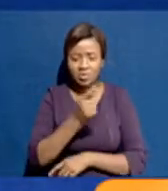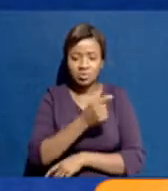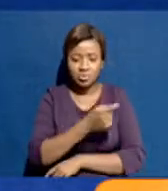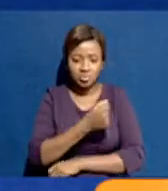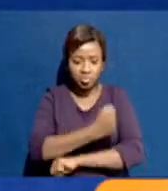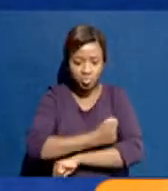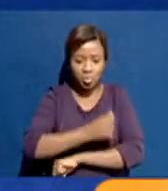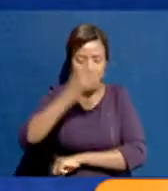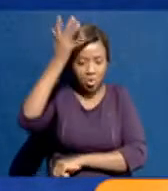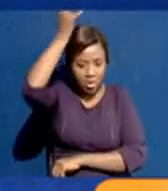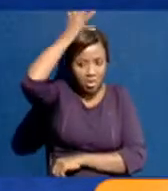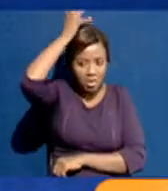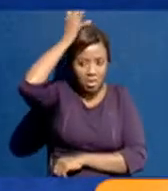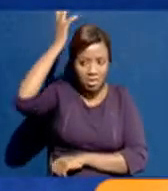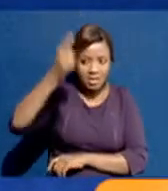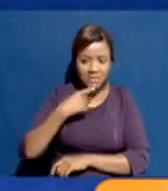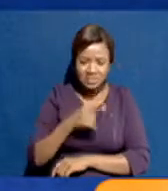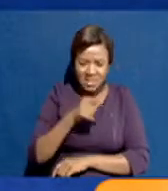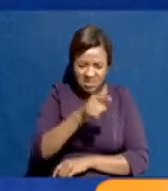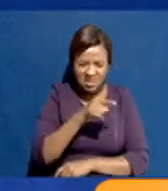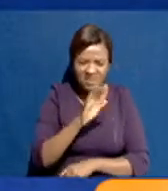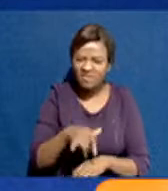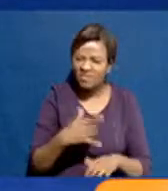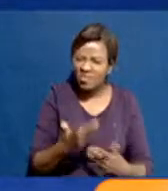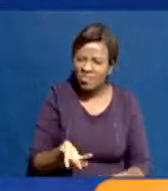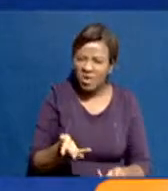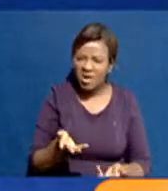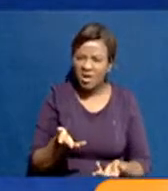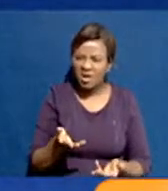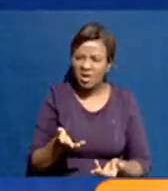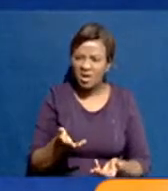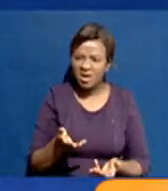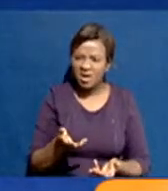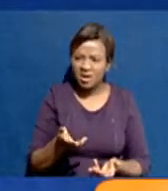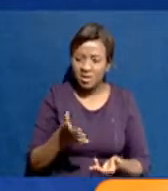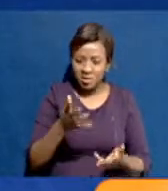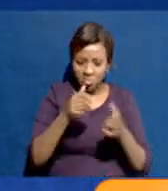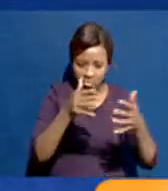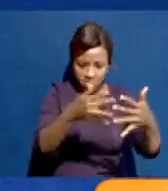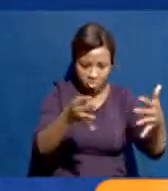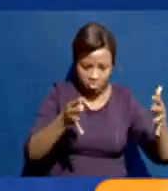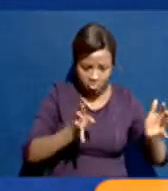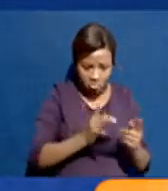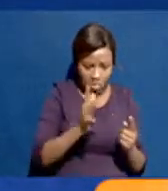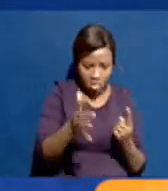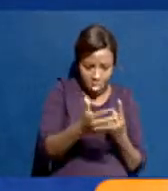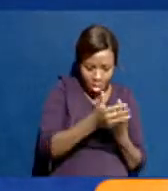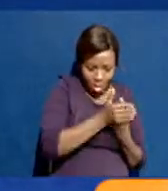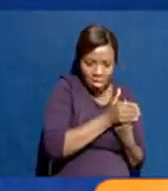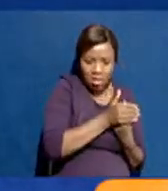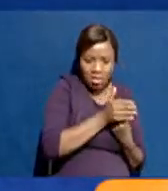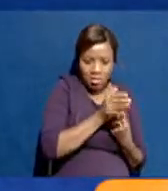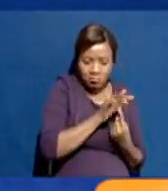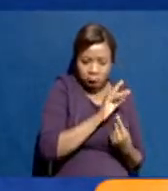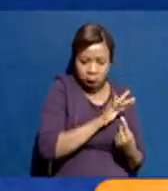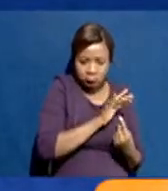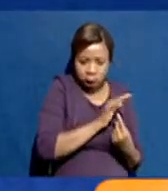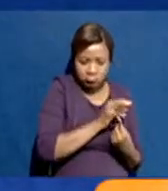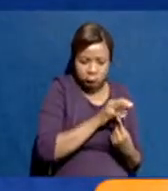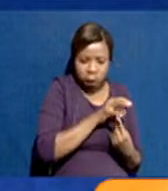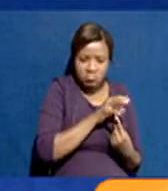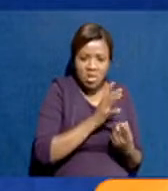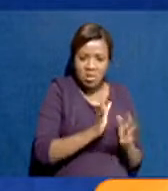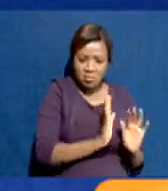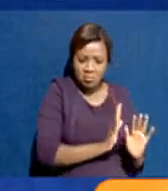nurse and she was like, where did you get this from? We need to quarantine you immediately. So I was quarantined for like a day or two. And